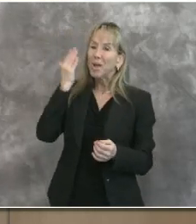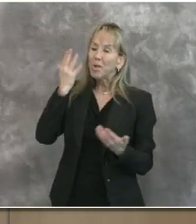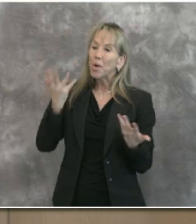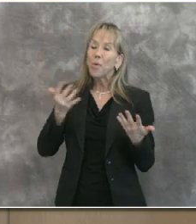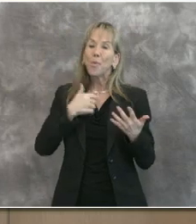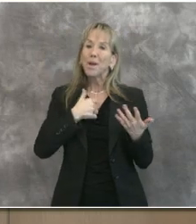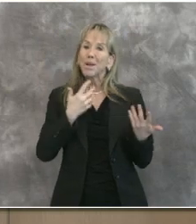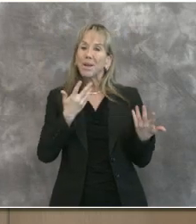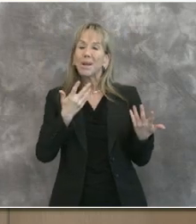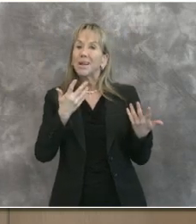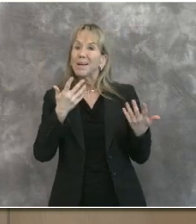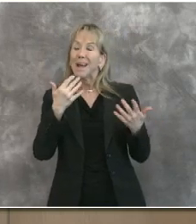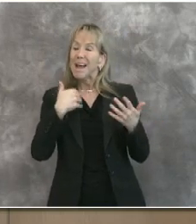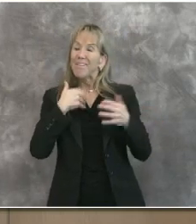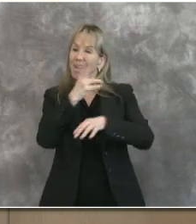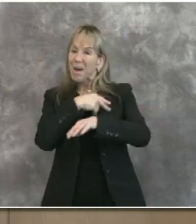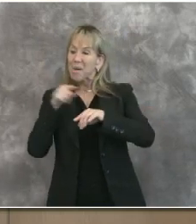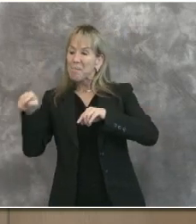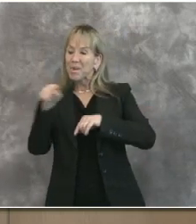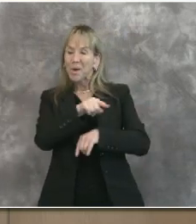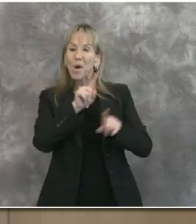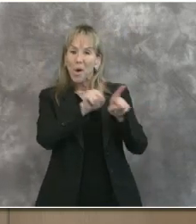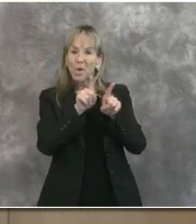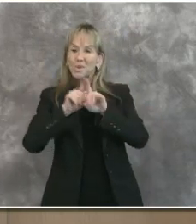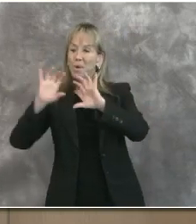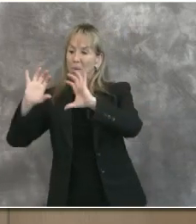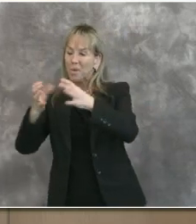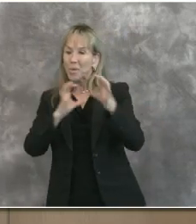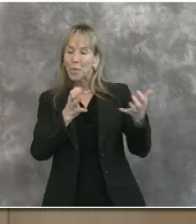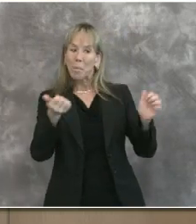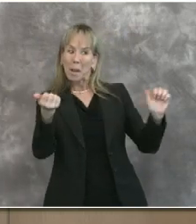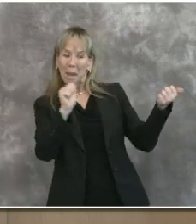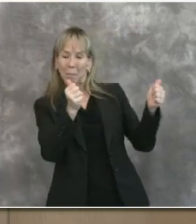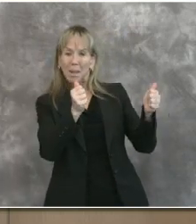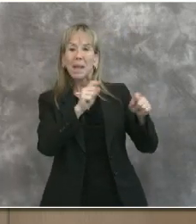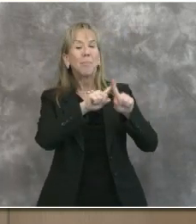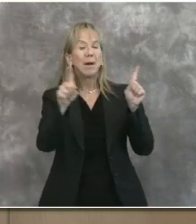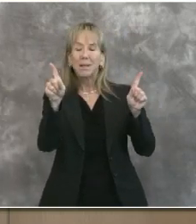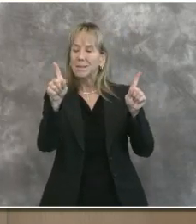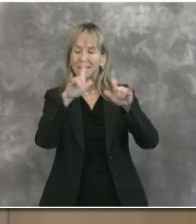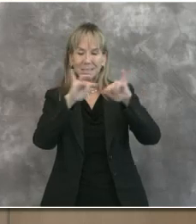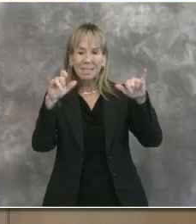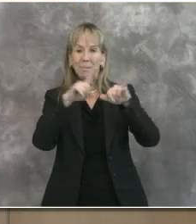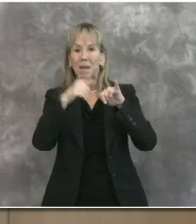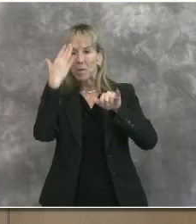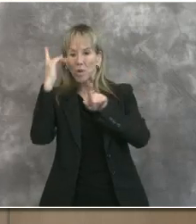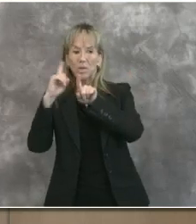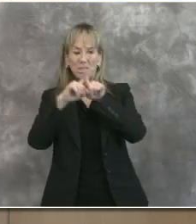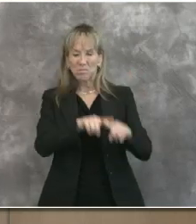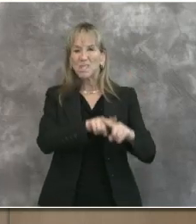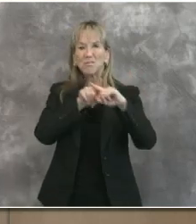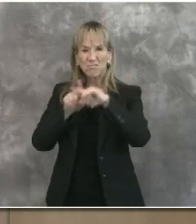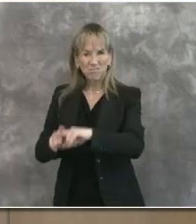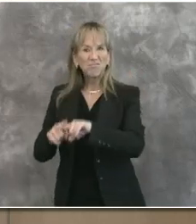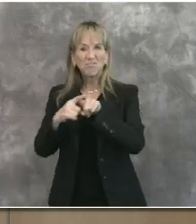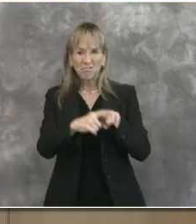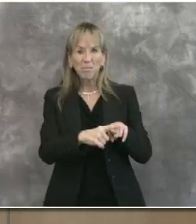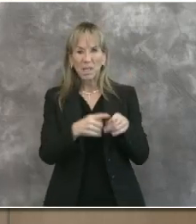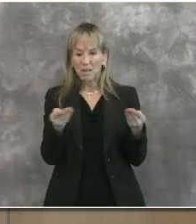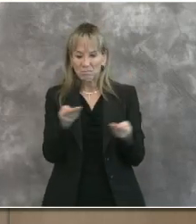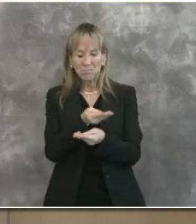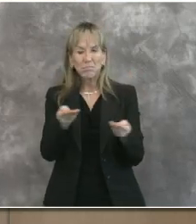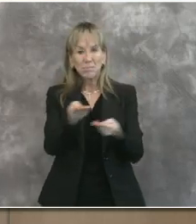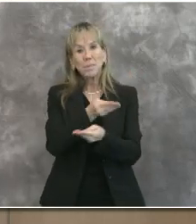these are groups that do compete with each other, but they also know that they rely on each other to provide needed care to everybody